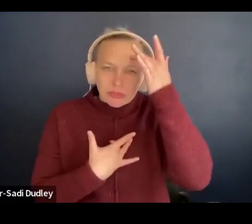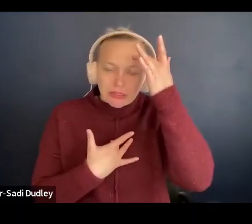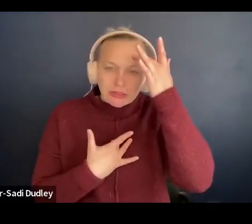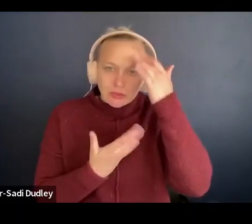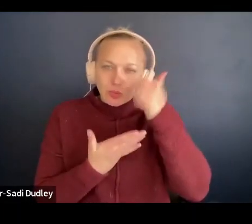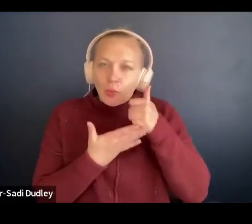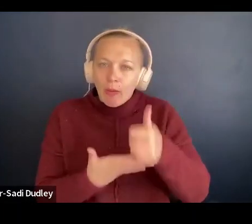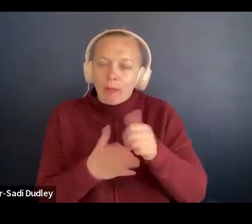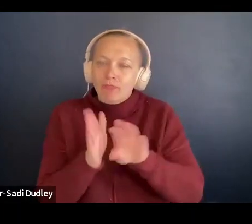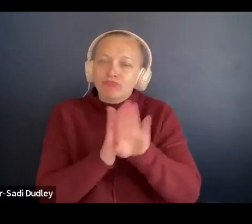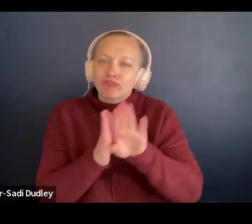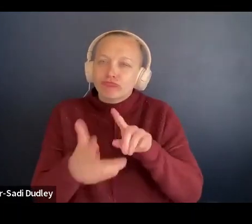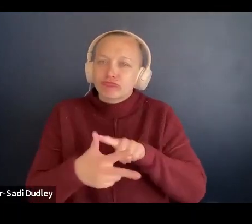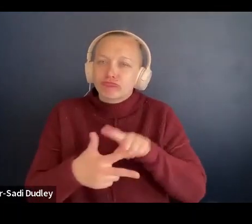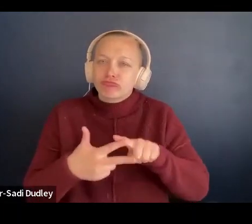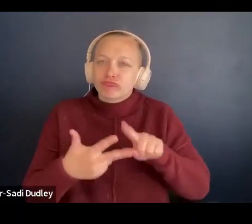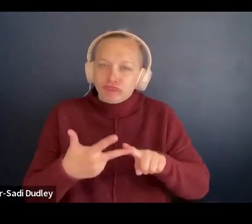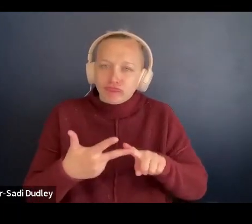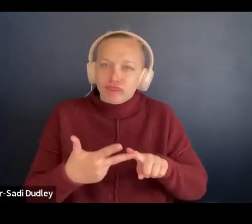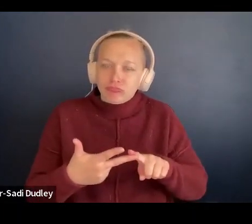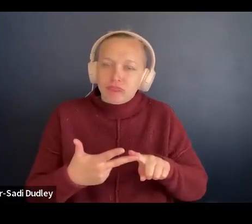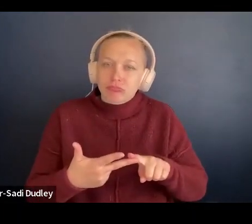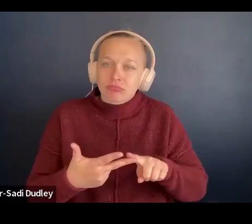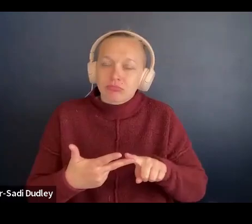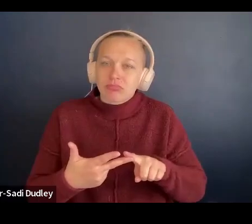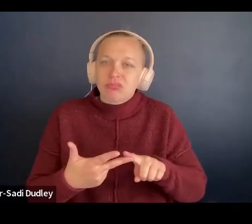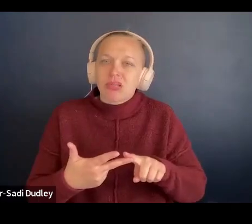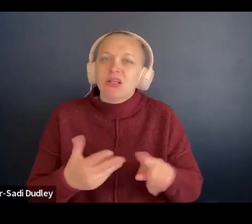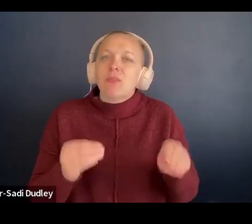these things, can kind of fill in the gaps